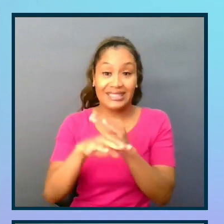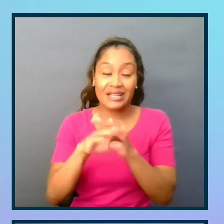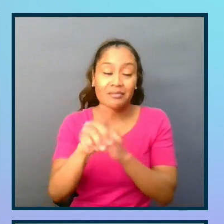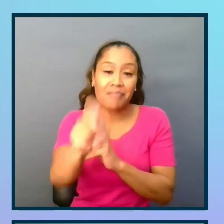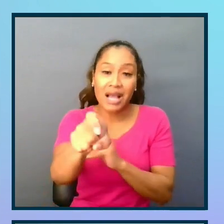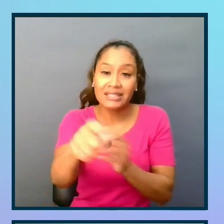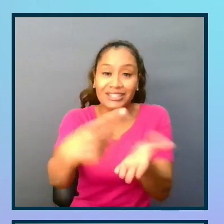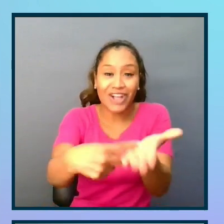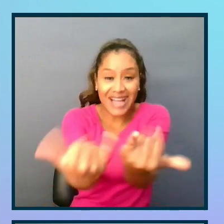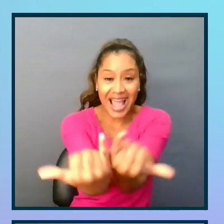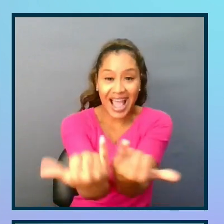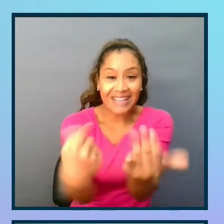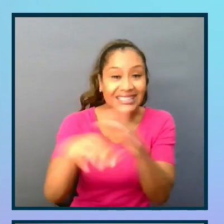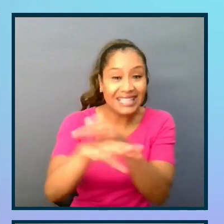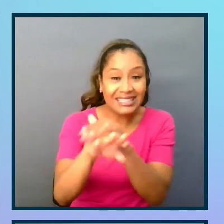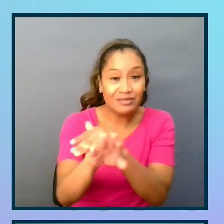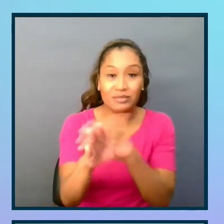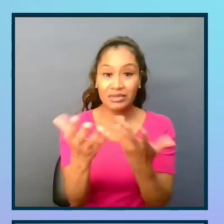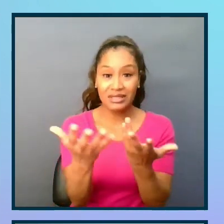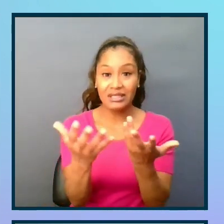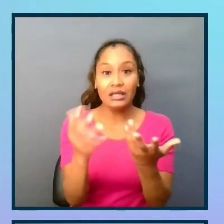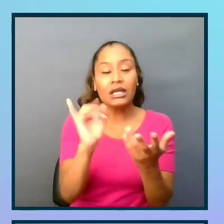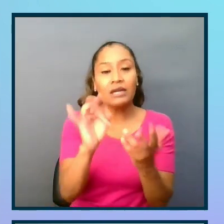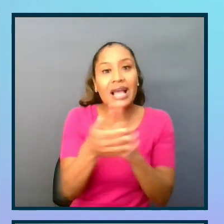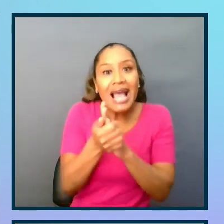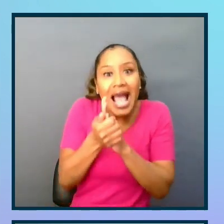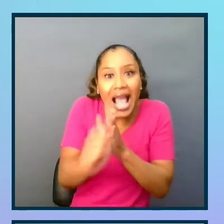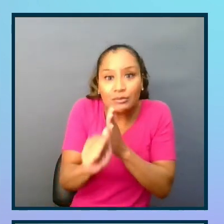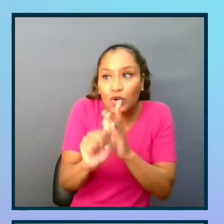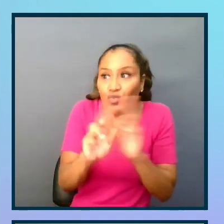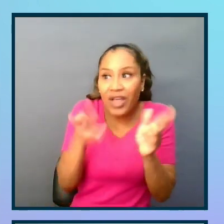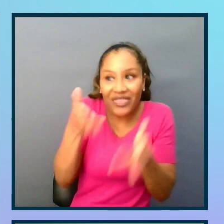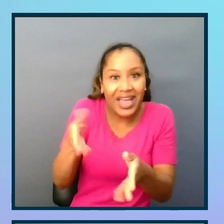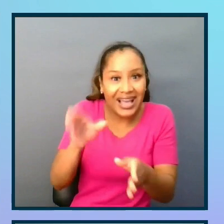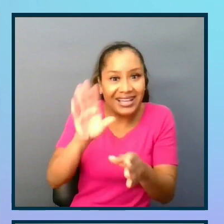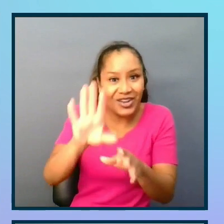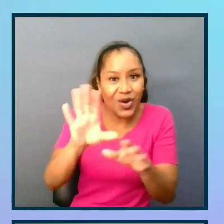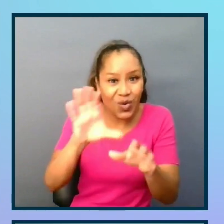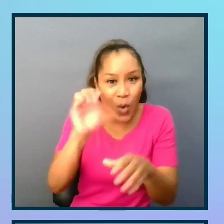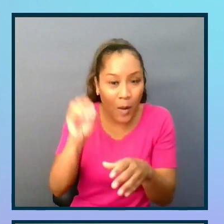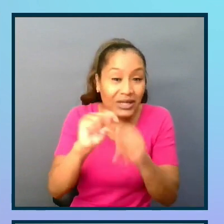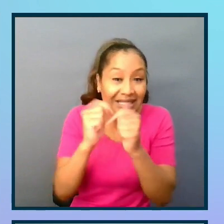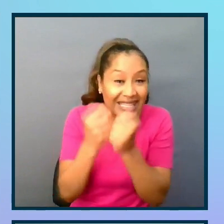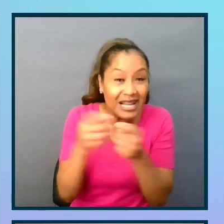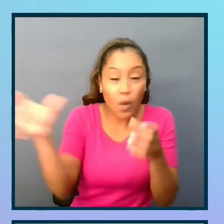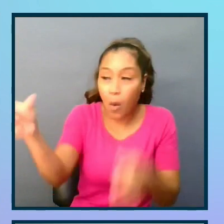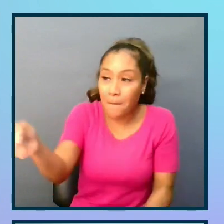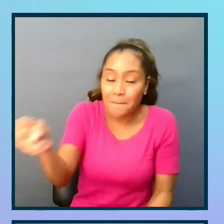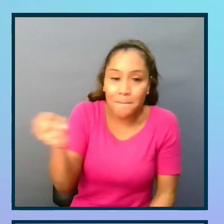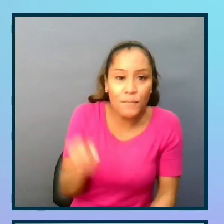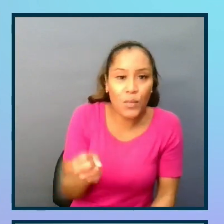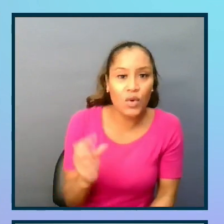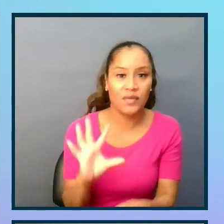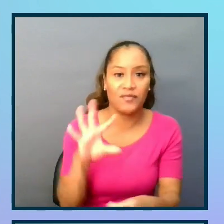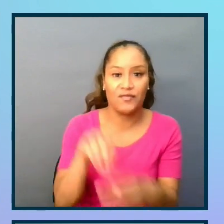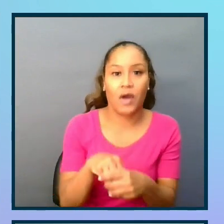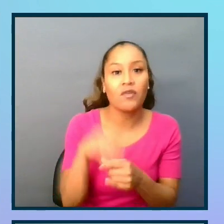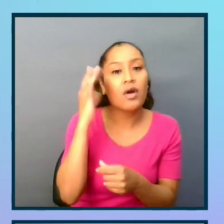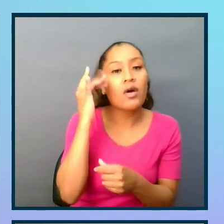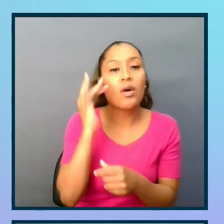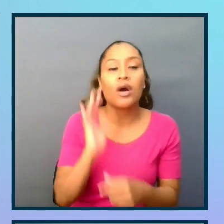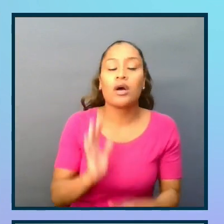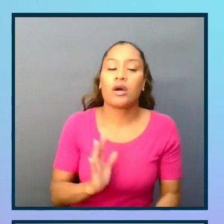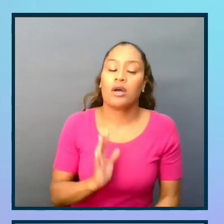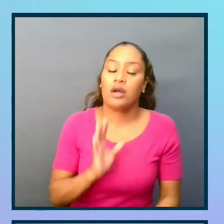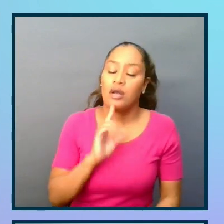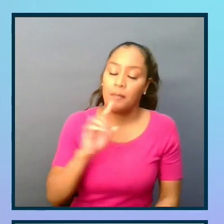now. So if you have an expert in-house, whether it's someone on your team or just in your org, pull them into these kind of sessions, because it's always beneficial